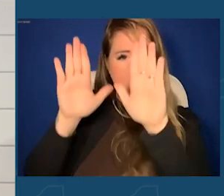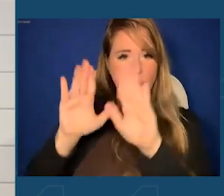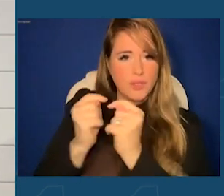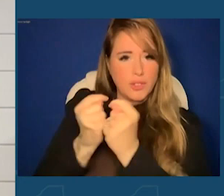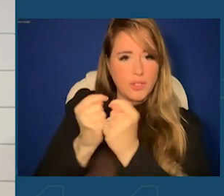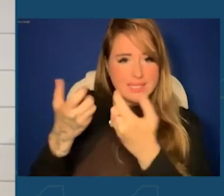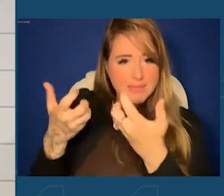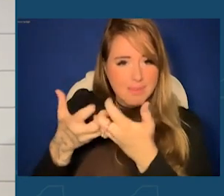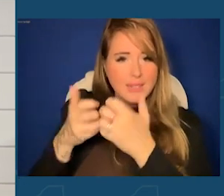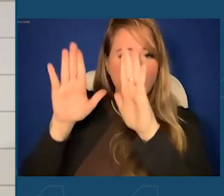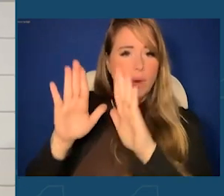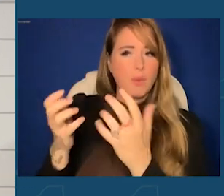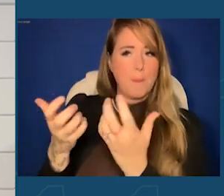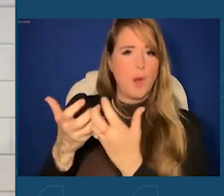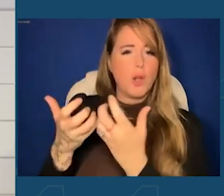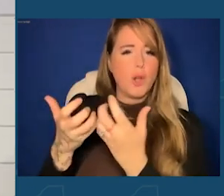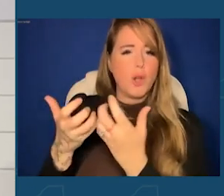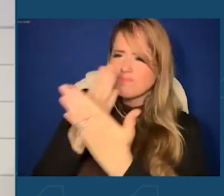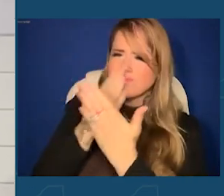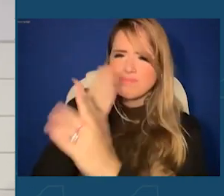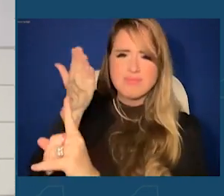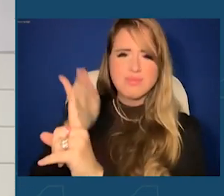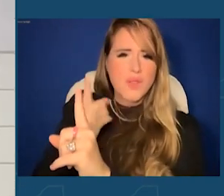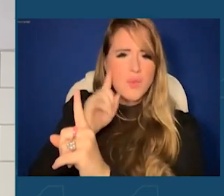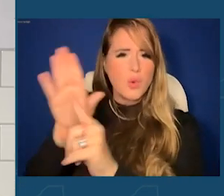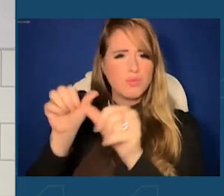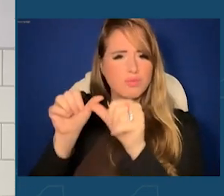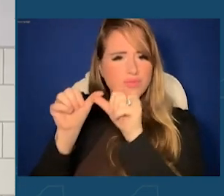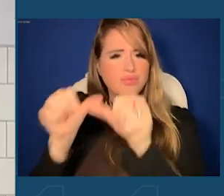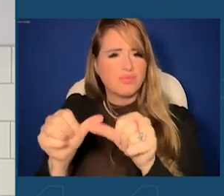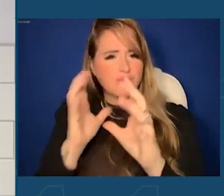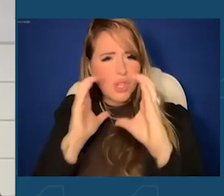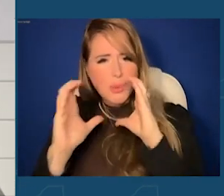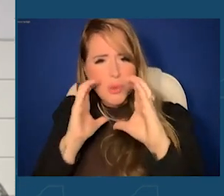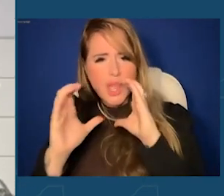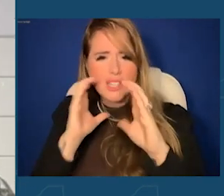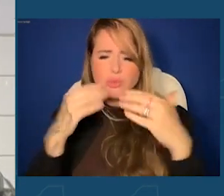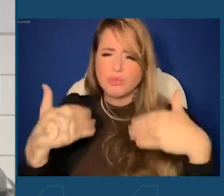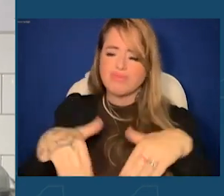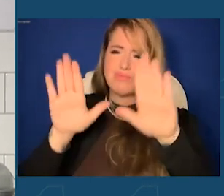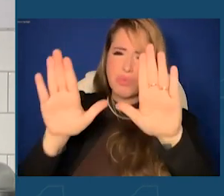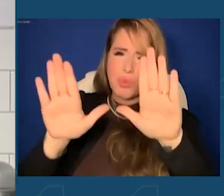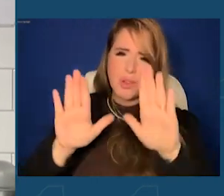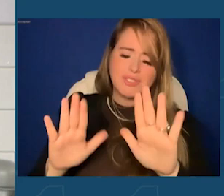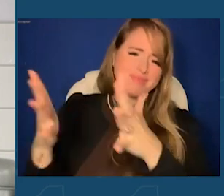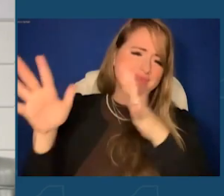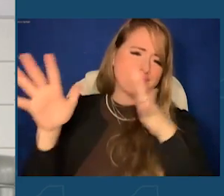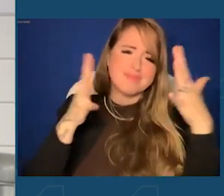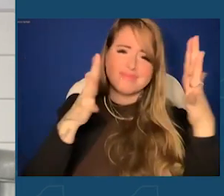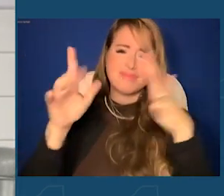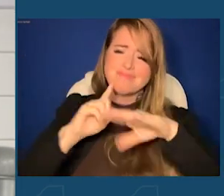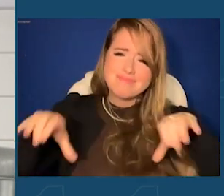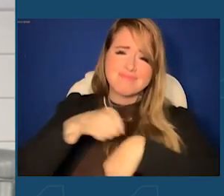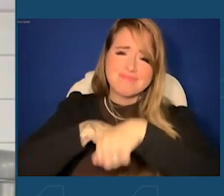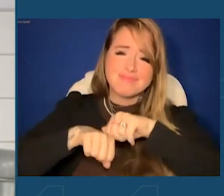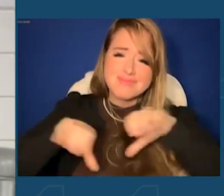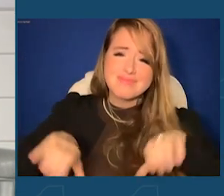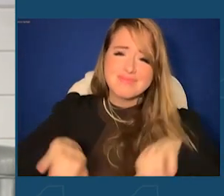his continual communication and working together and just rolling up our sleeves. Let's give another round of applause to our mayor, Eric Adams. Thank